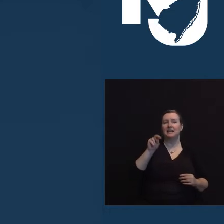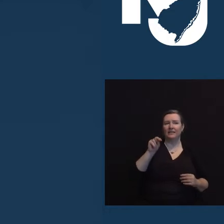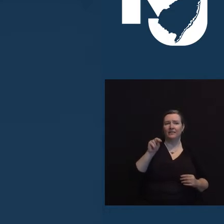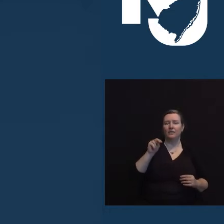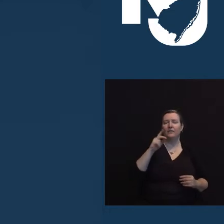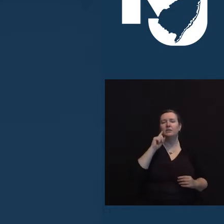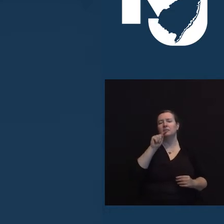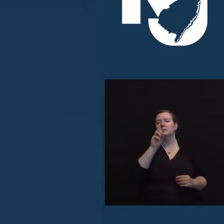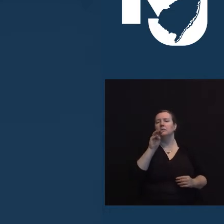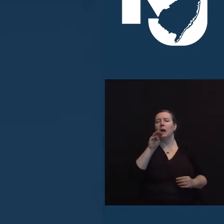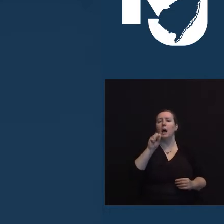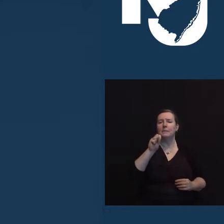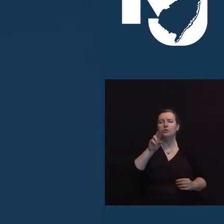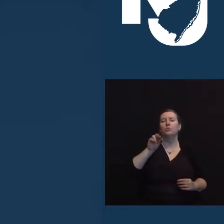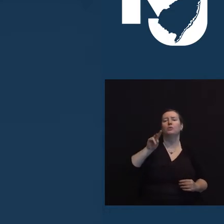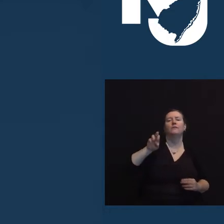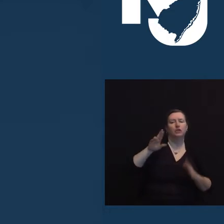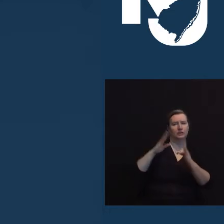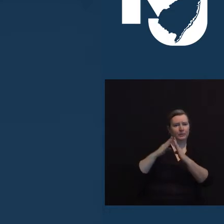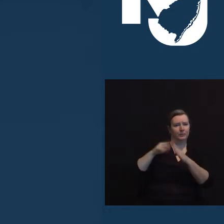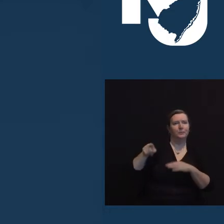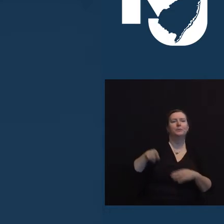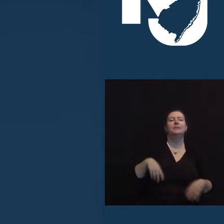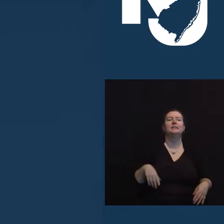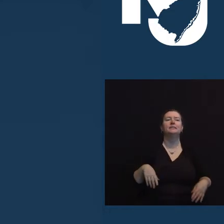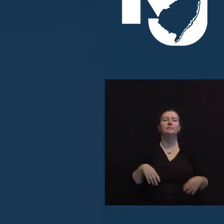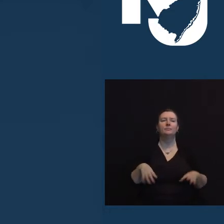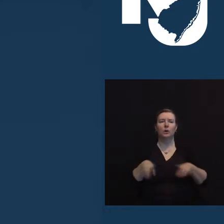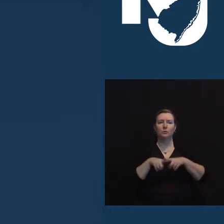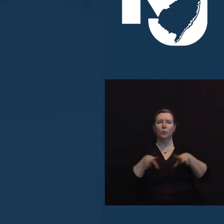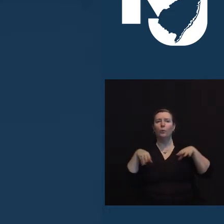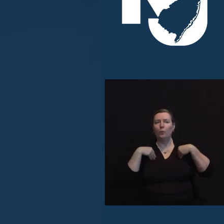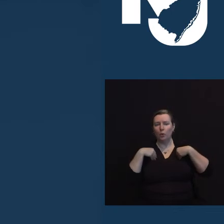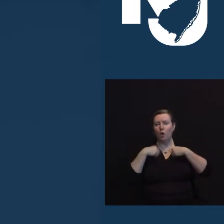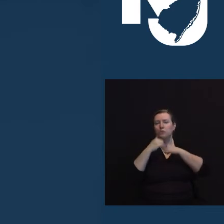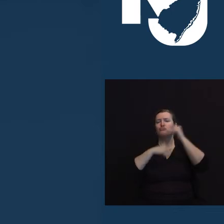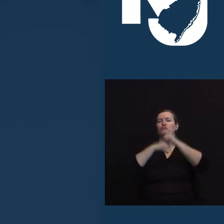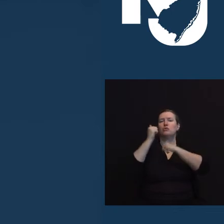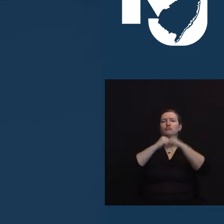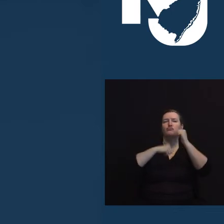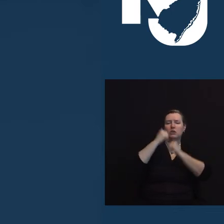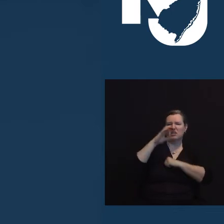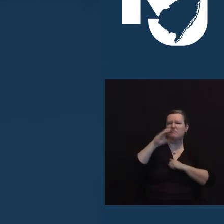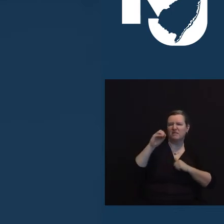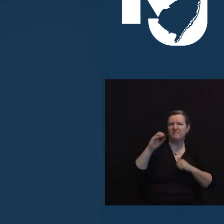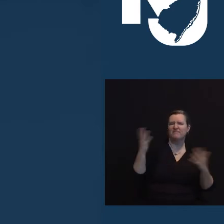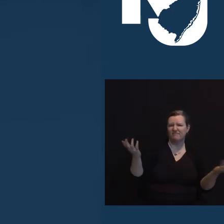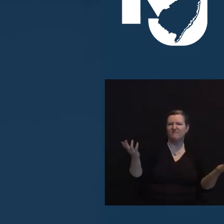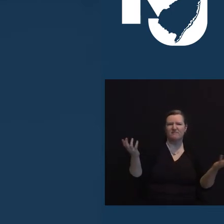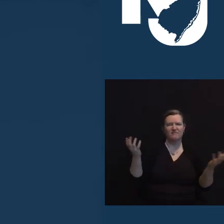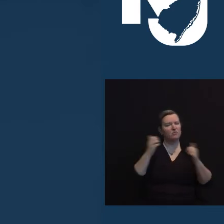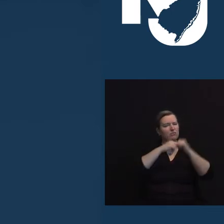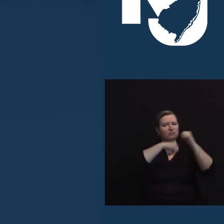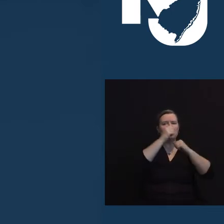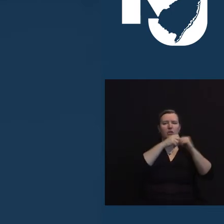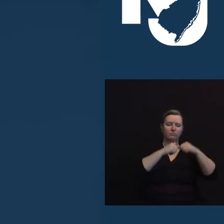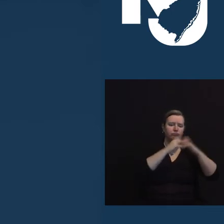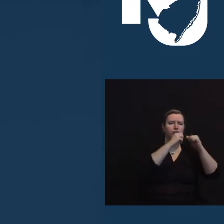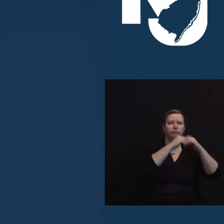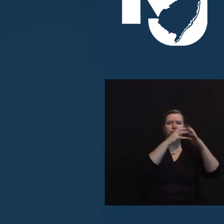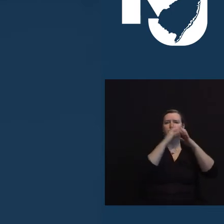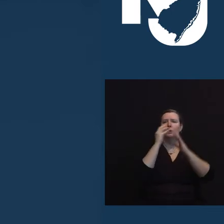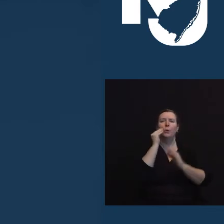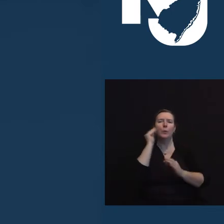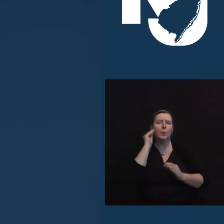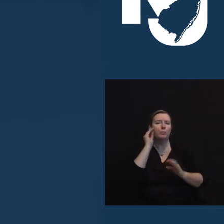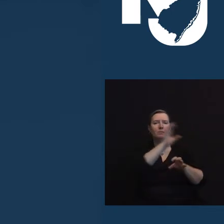Geigy for 20 years, and also owned a construction company that built many homes throughout Monmouth County. He also gave back to his community as a longtime member